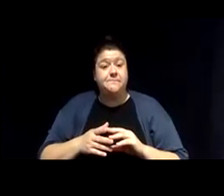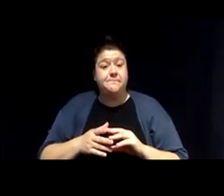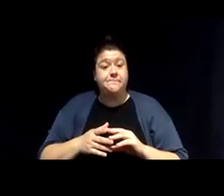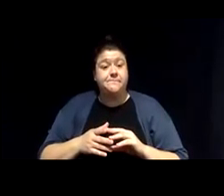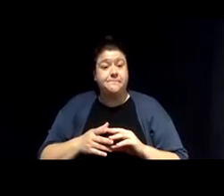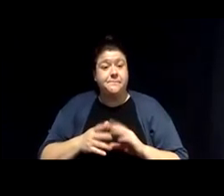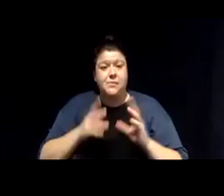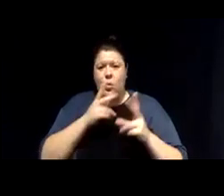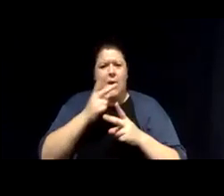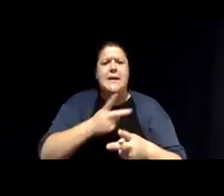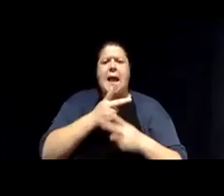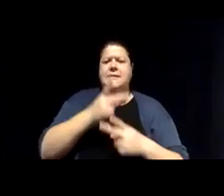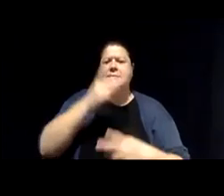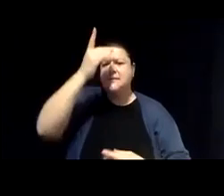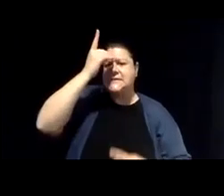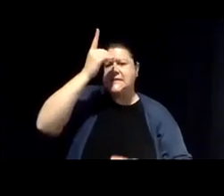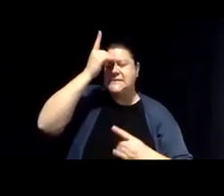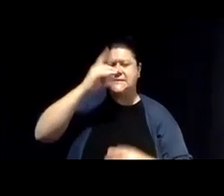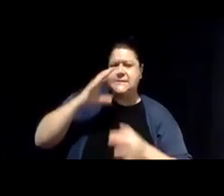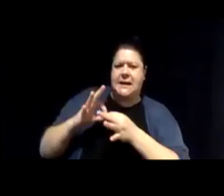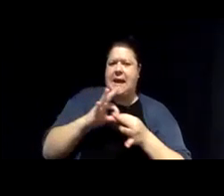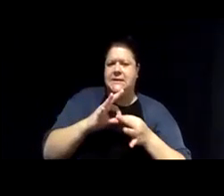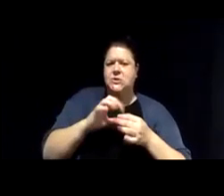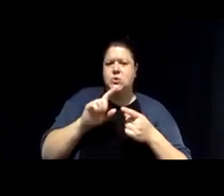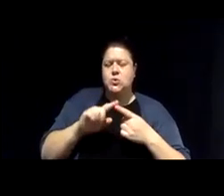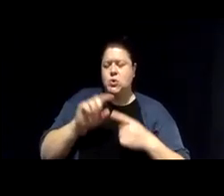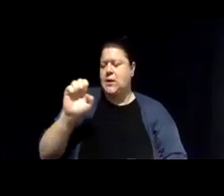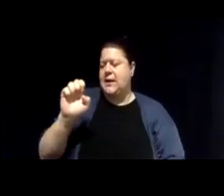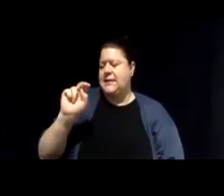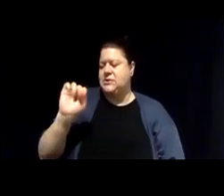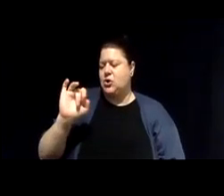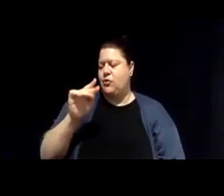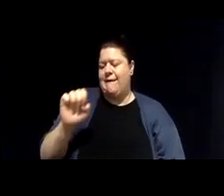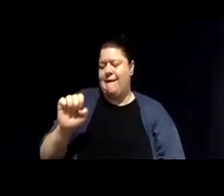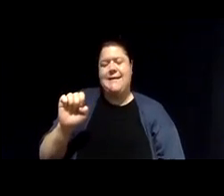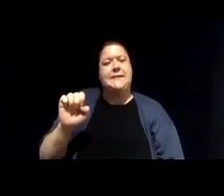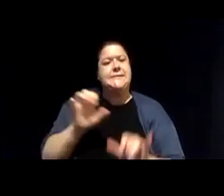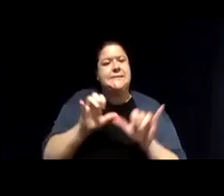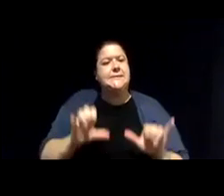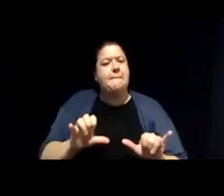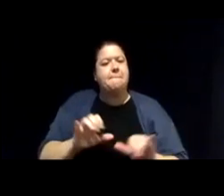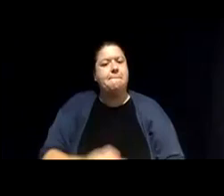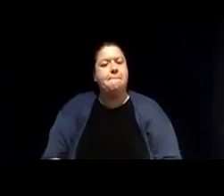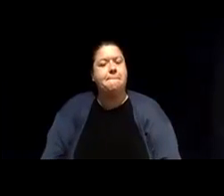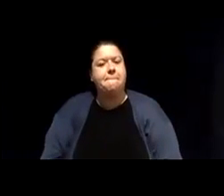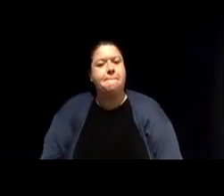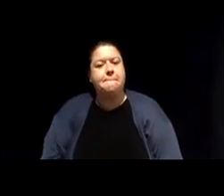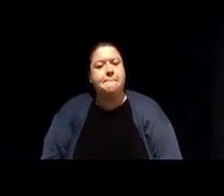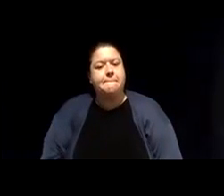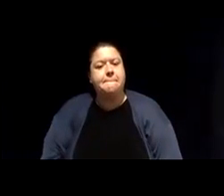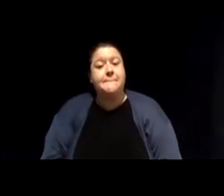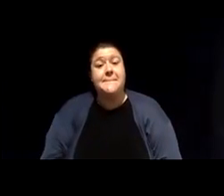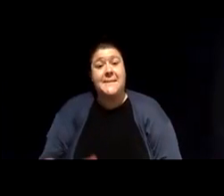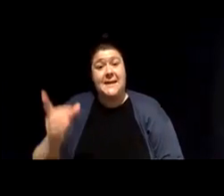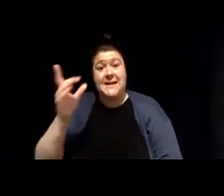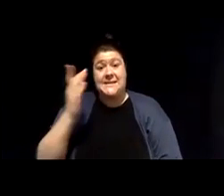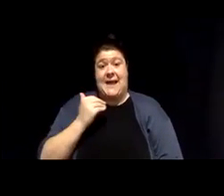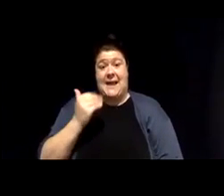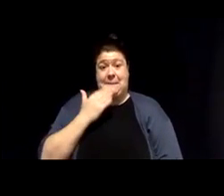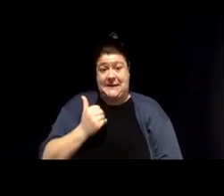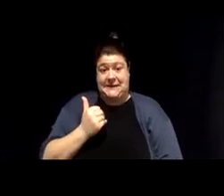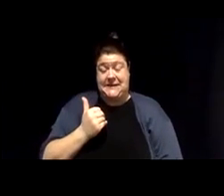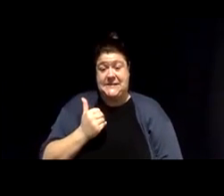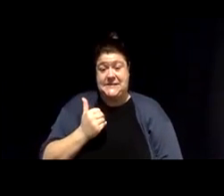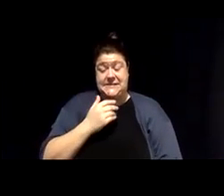sort of diseases are there associated with the endocrine system? Diabetes type